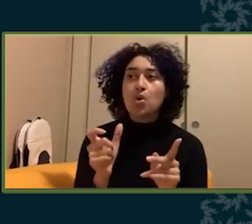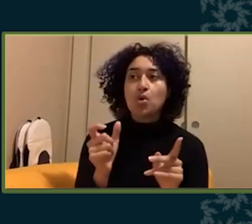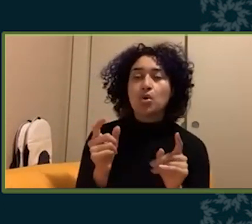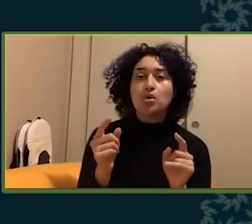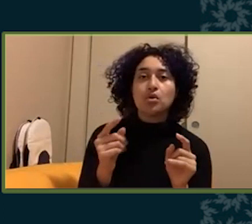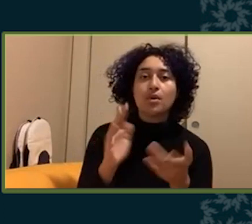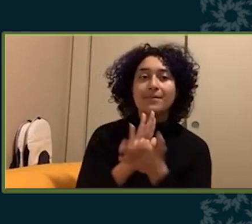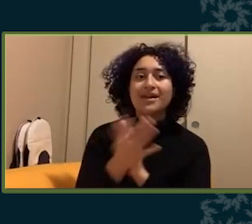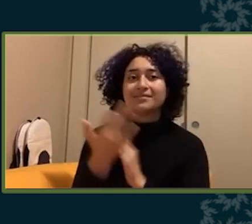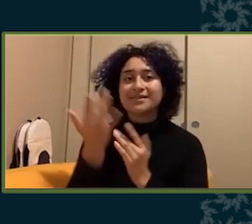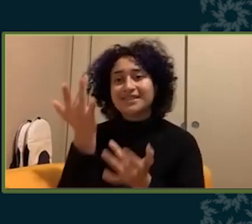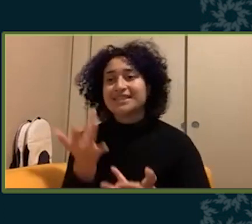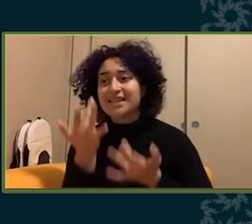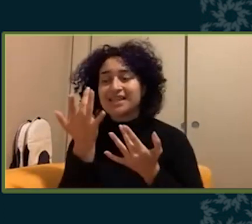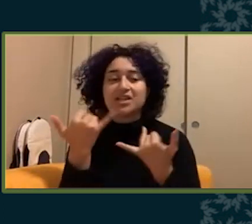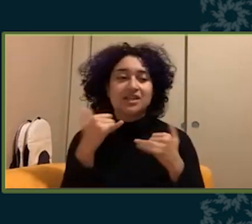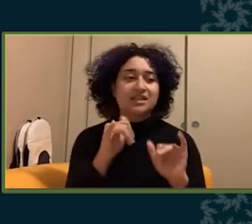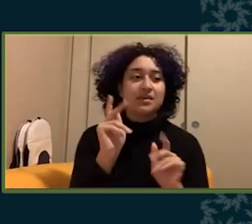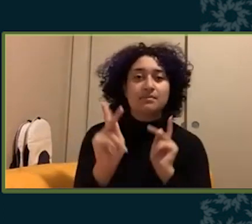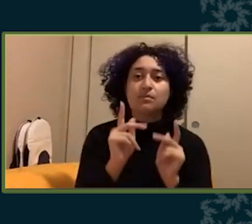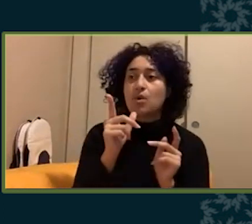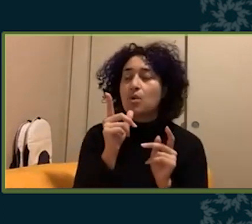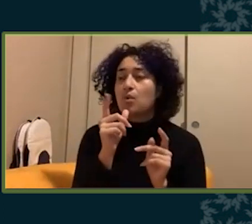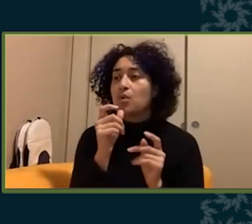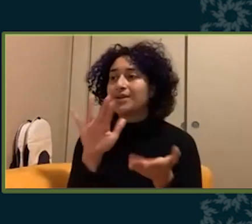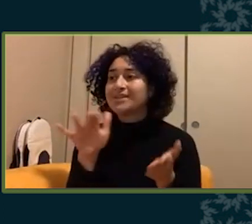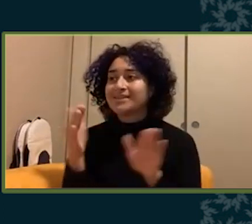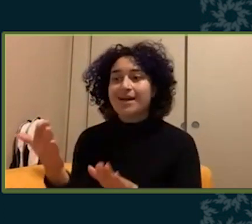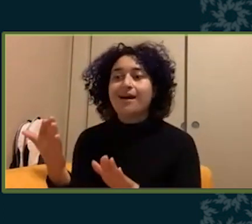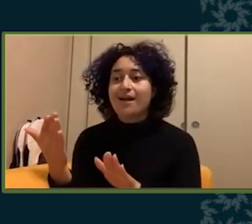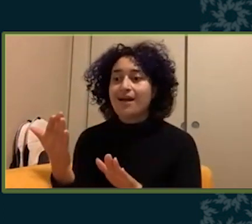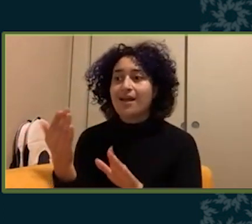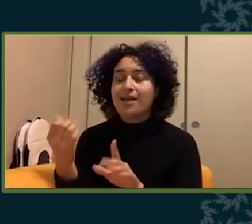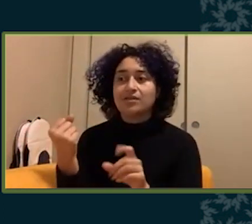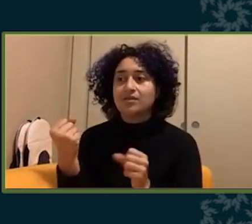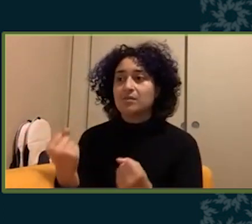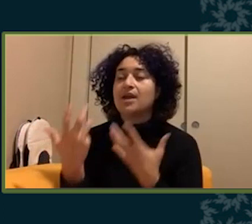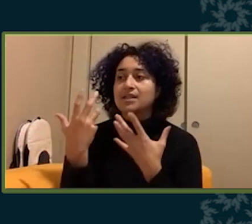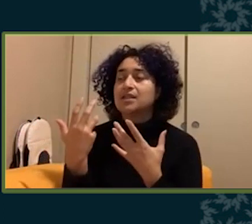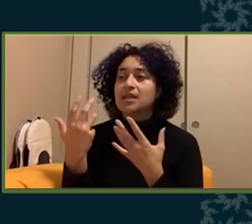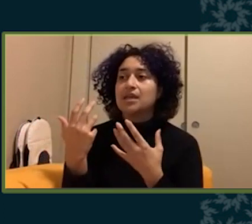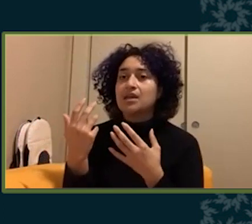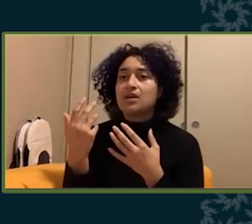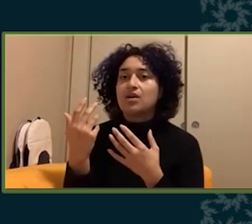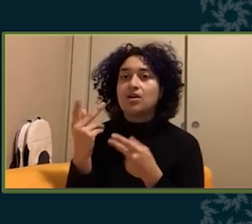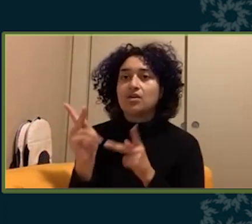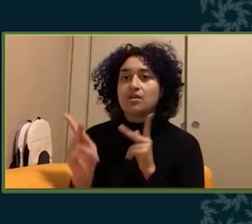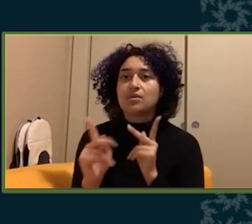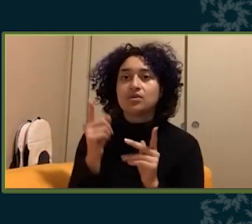incurable. There are people who die unexpectedly, or more or less tragically, the person you love doesn't love you